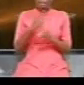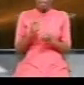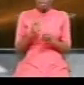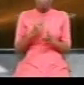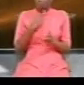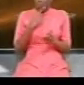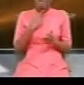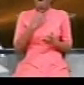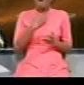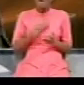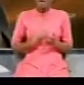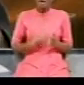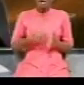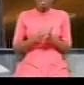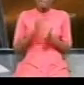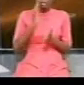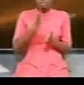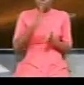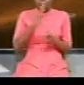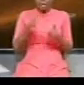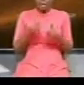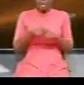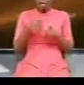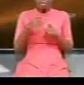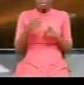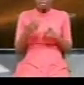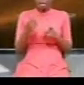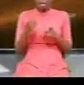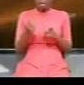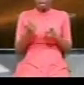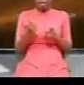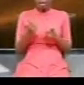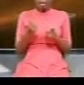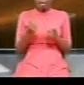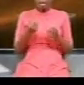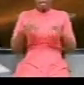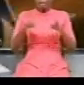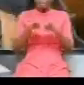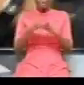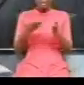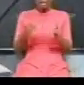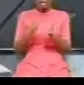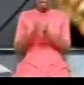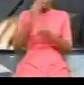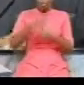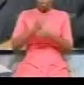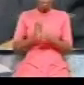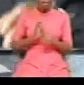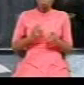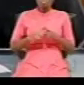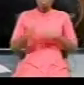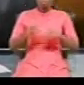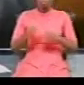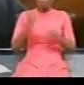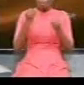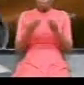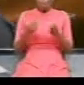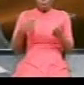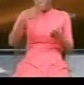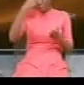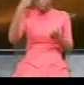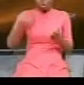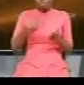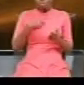appetite, that should serve like an elixir, a catalyst, that will make us to want to do more, because we know we